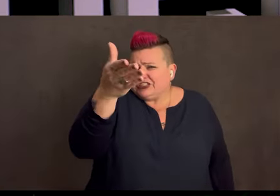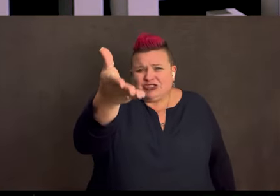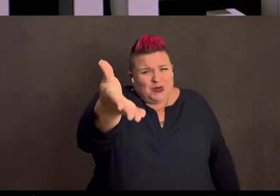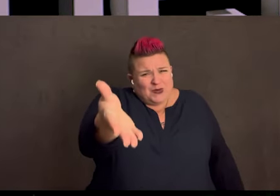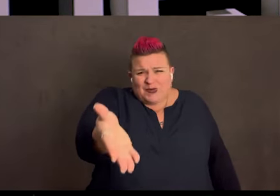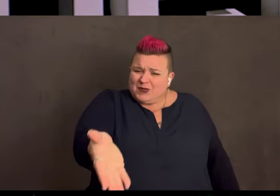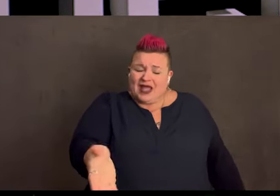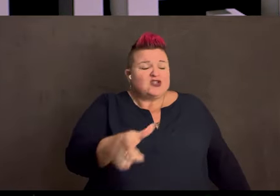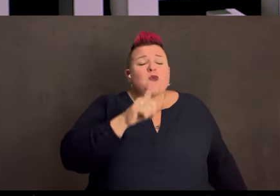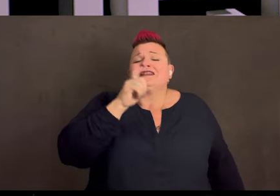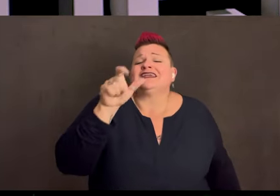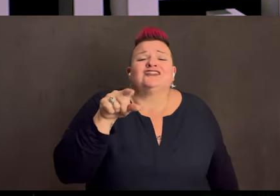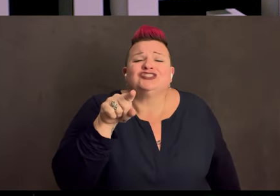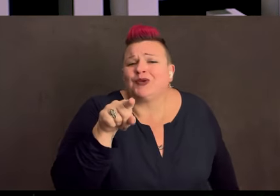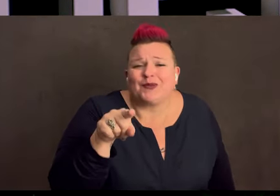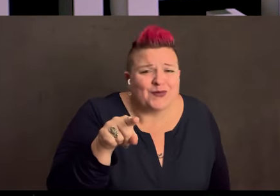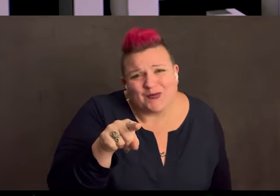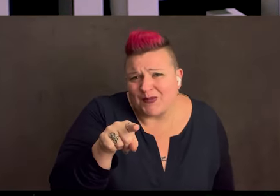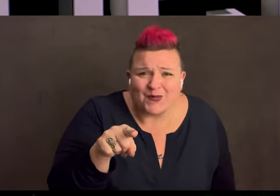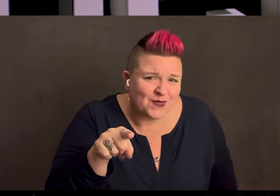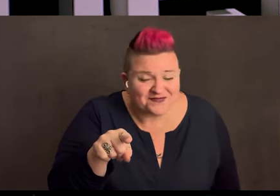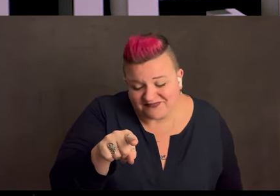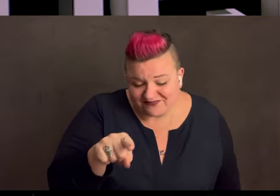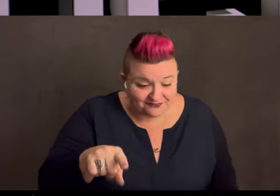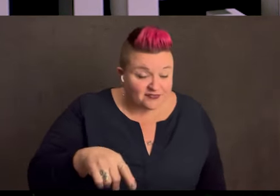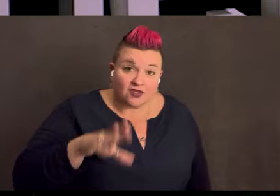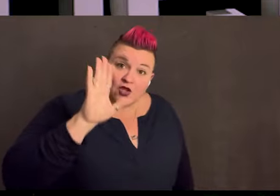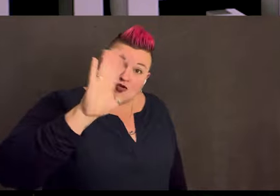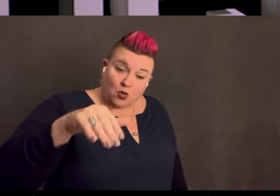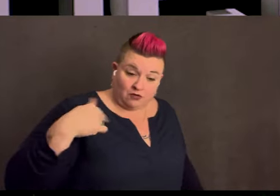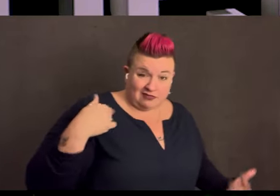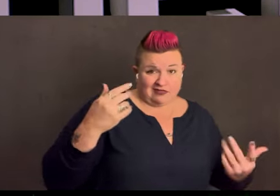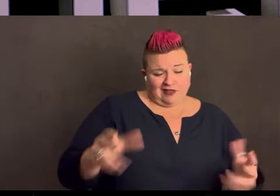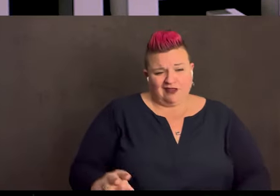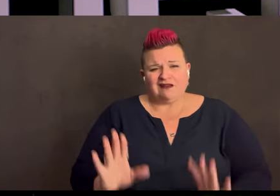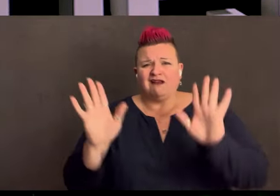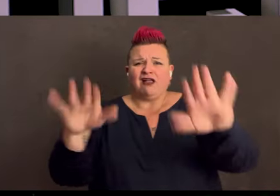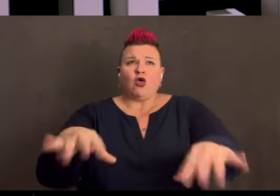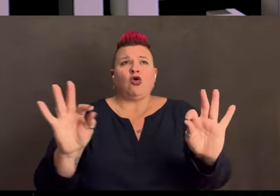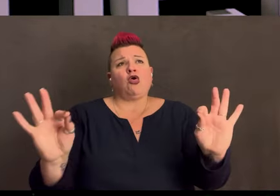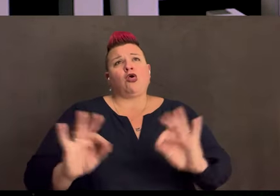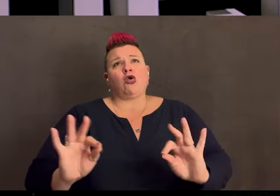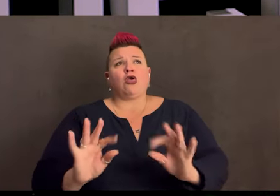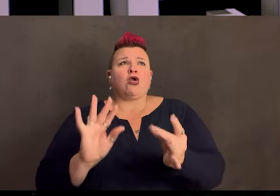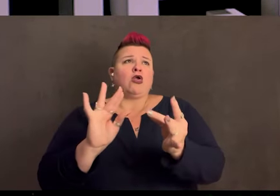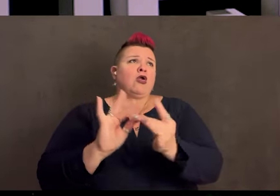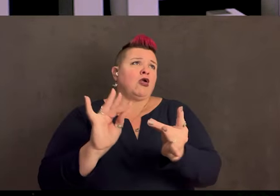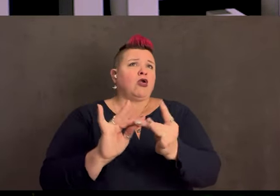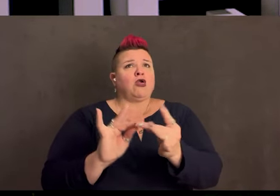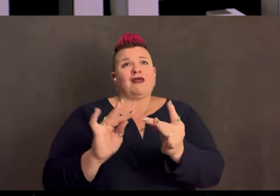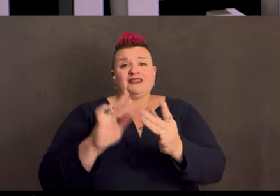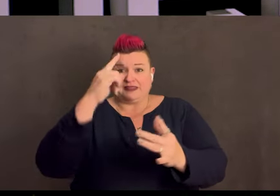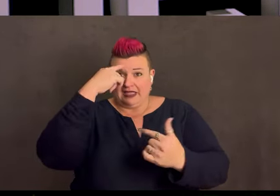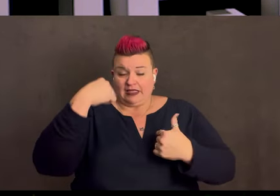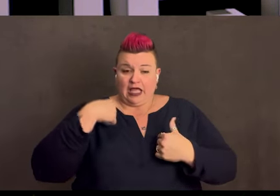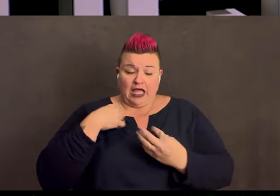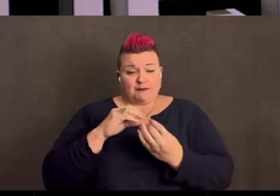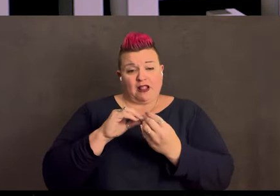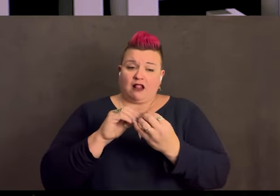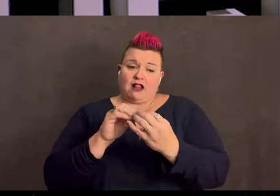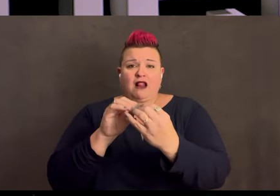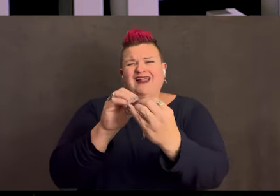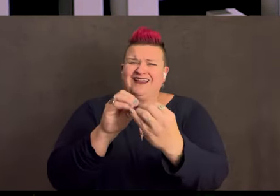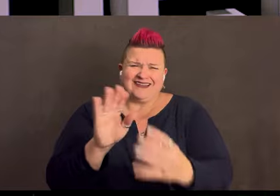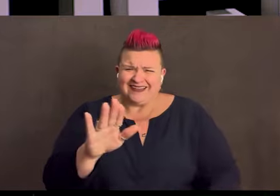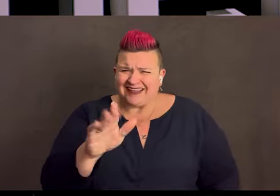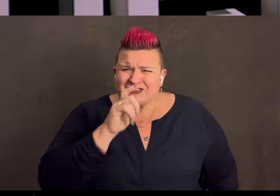need you. I don't need you. You on that no peak flow. Think I'm out here blowing